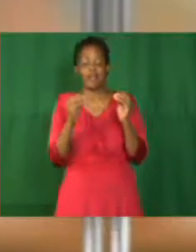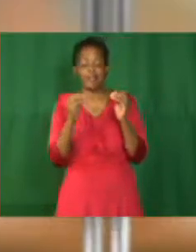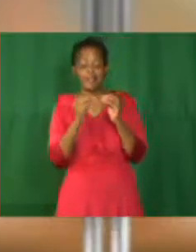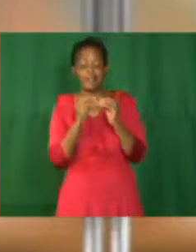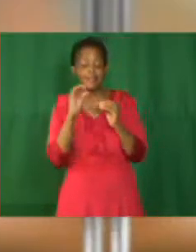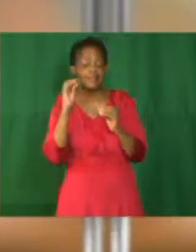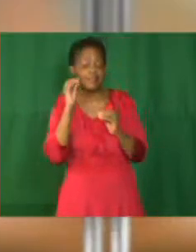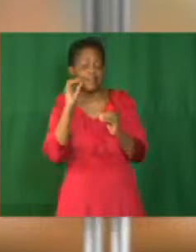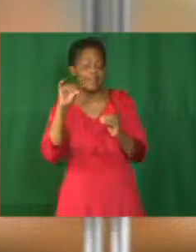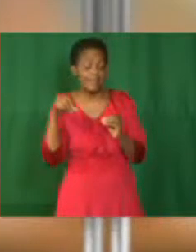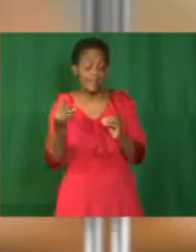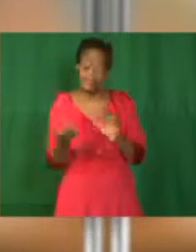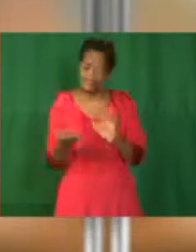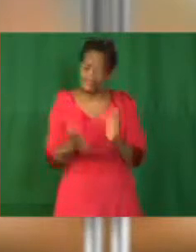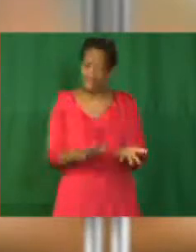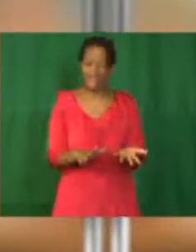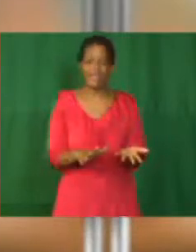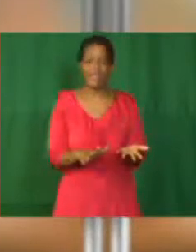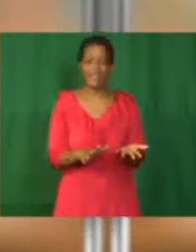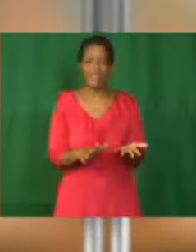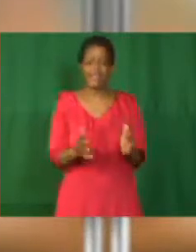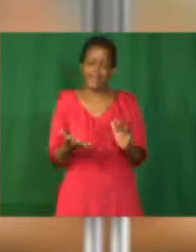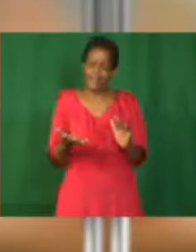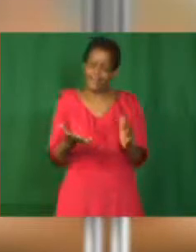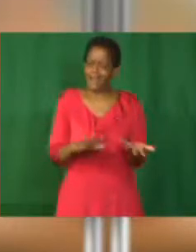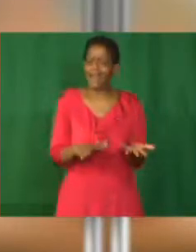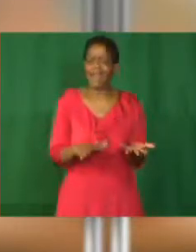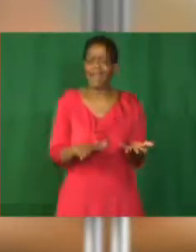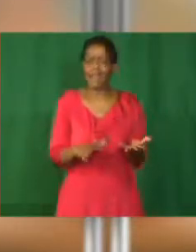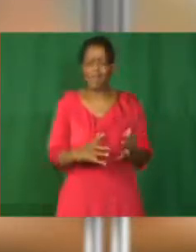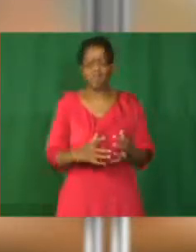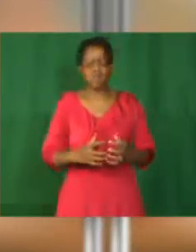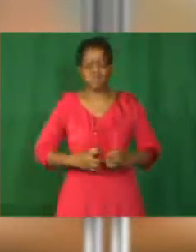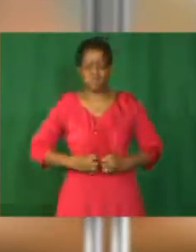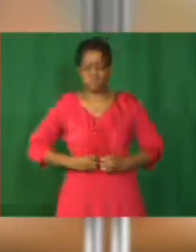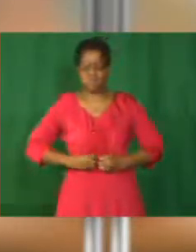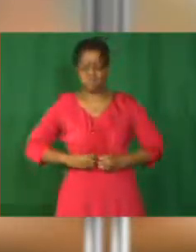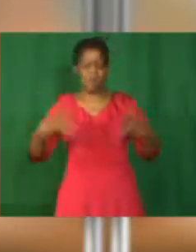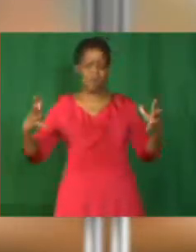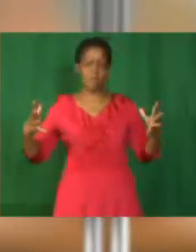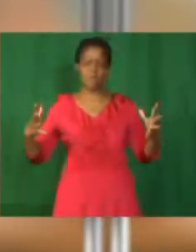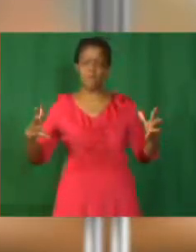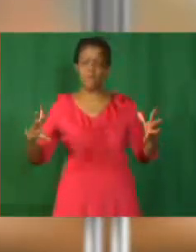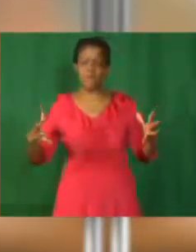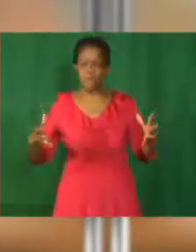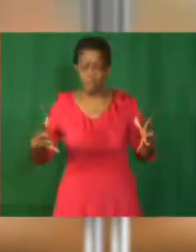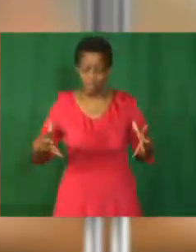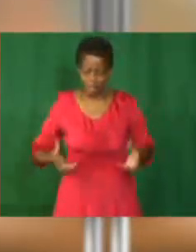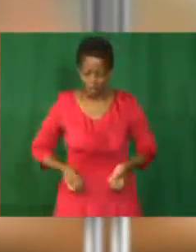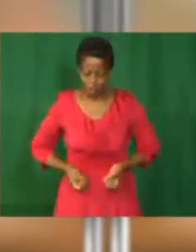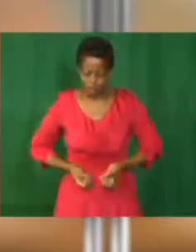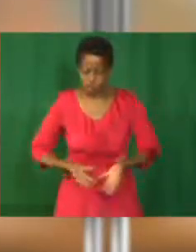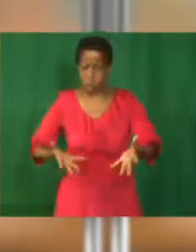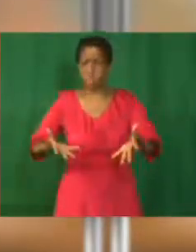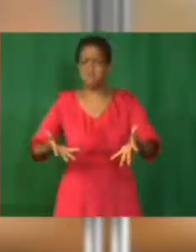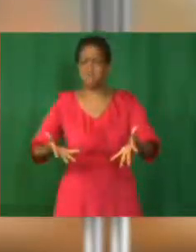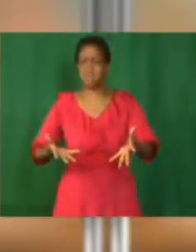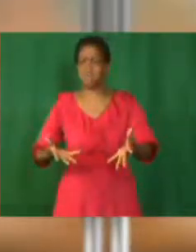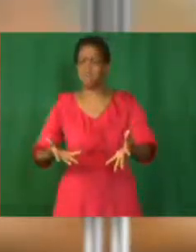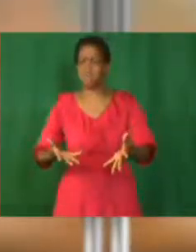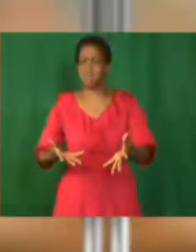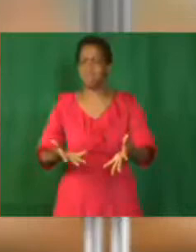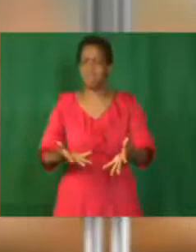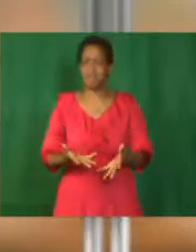a painful death. Imagine swelling up, bursting open, and all your guts spilled